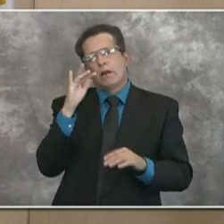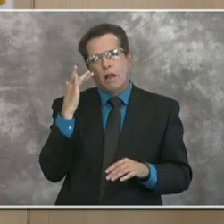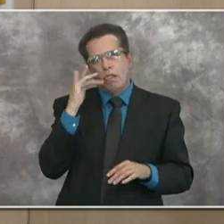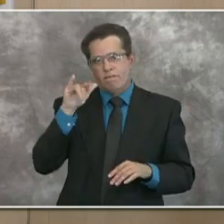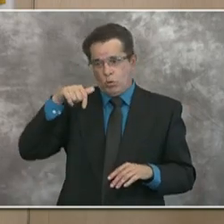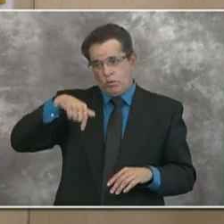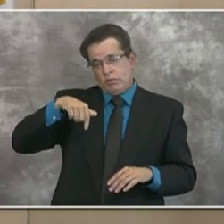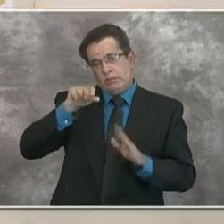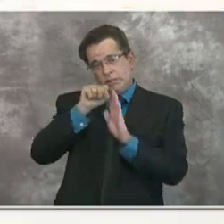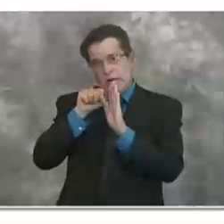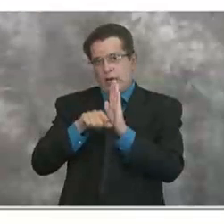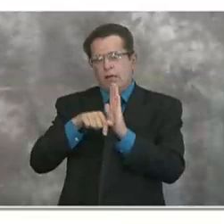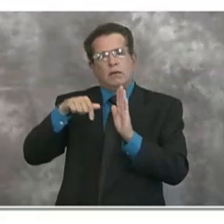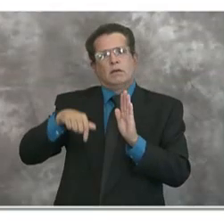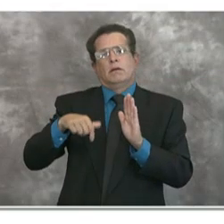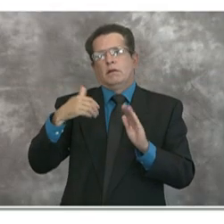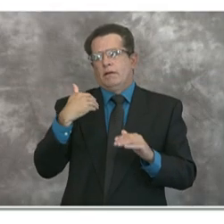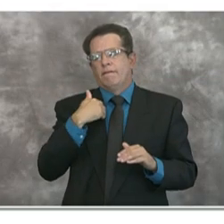have had almost